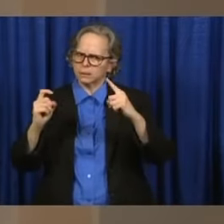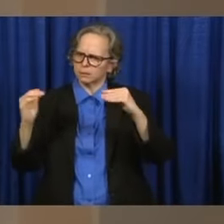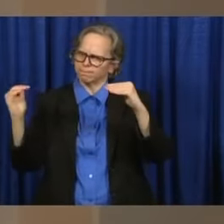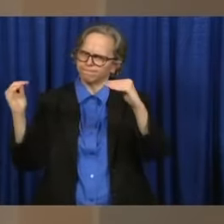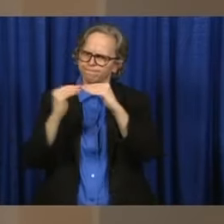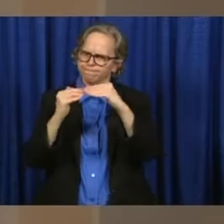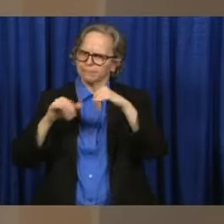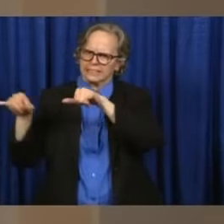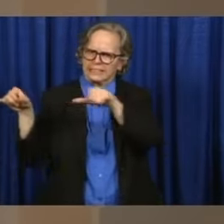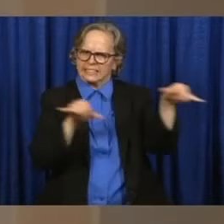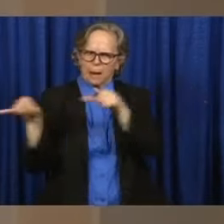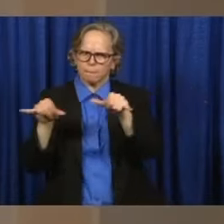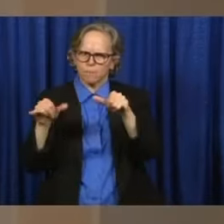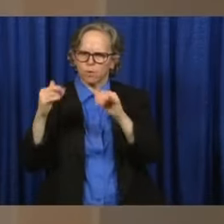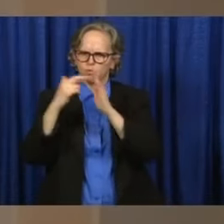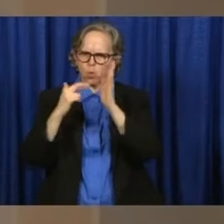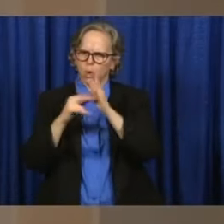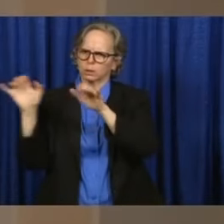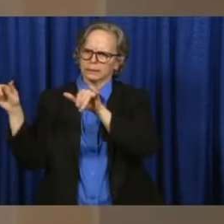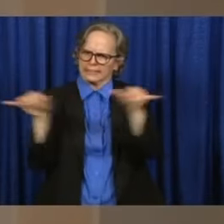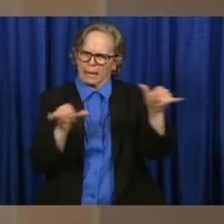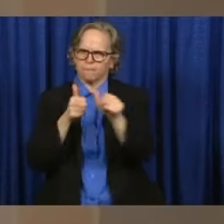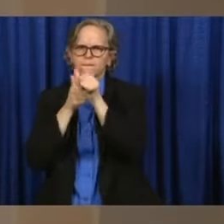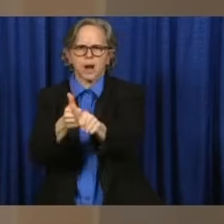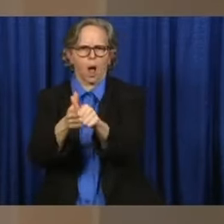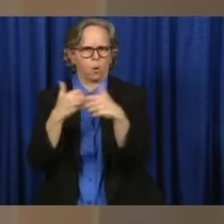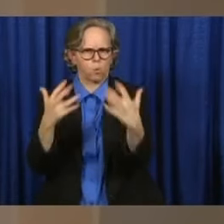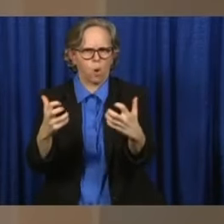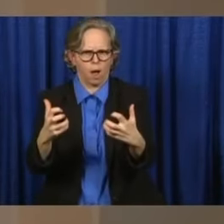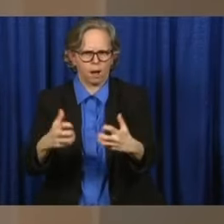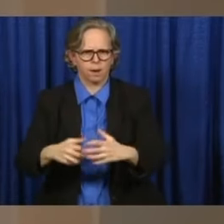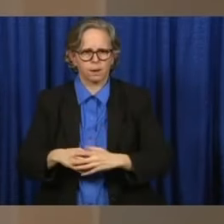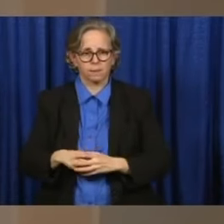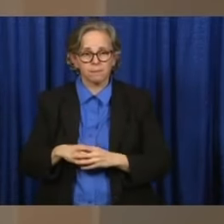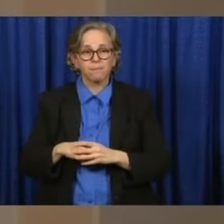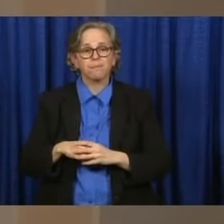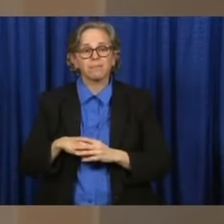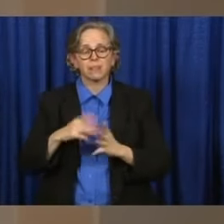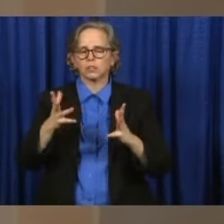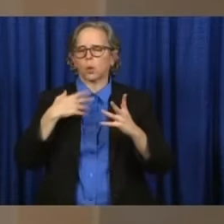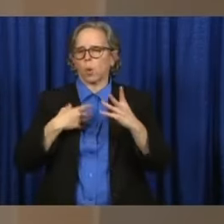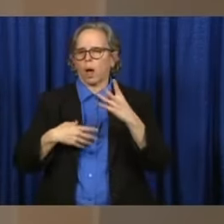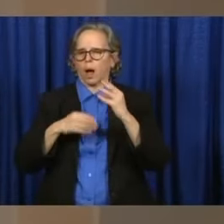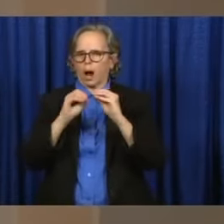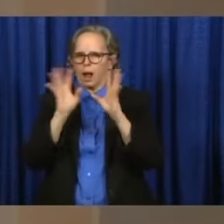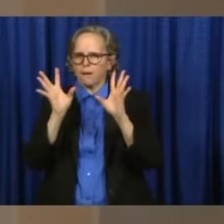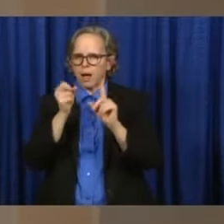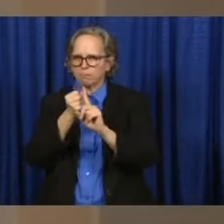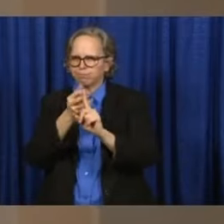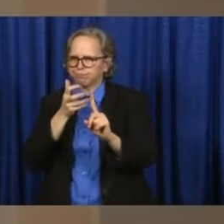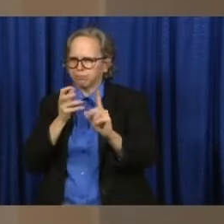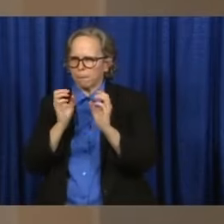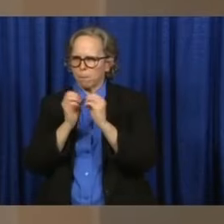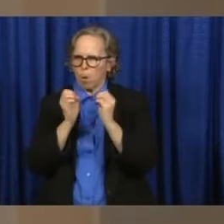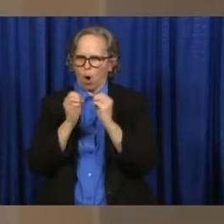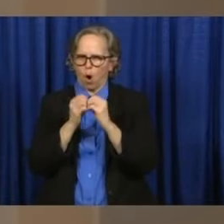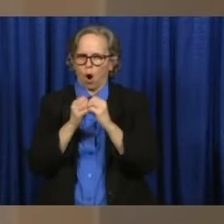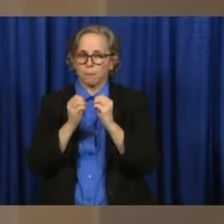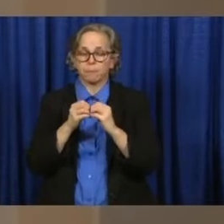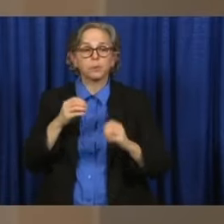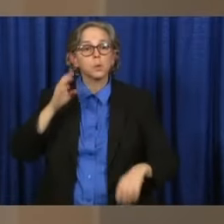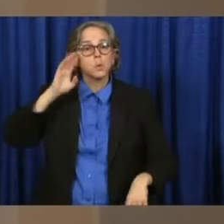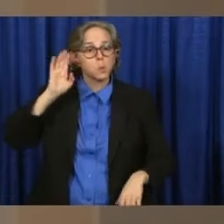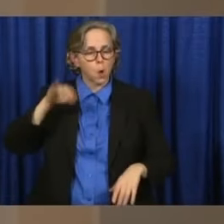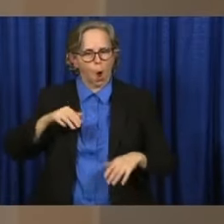state. Couple of additional items that were added for clarification. We know that there's been some revised guidance from